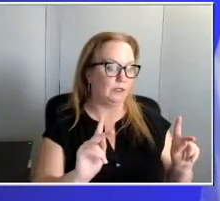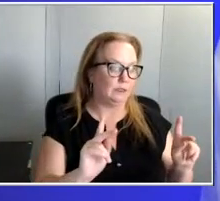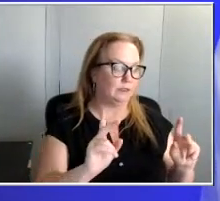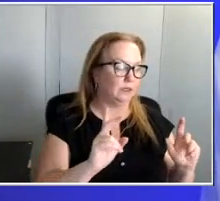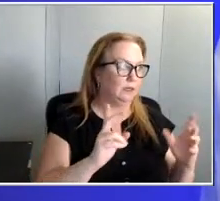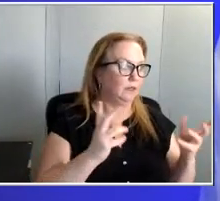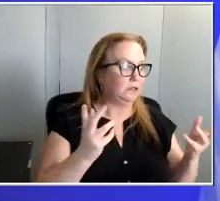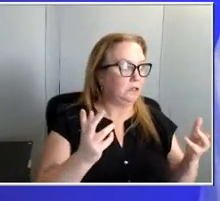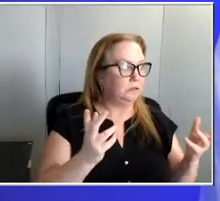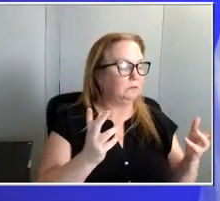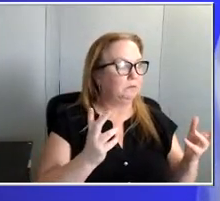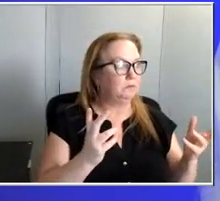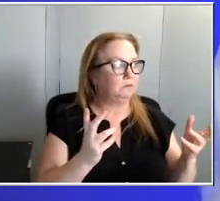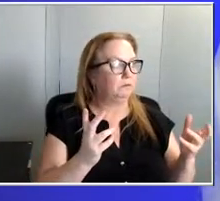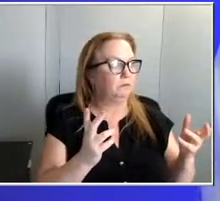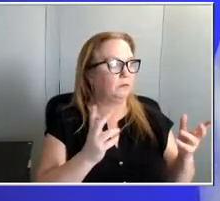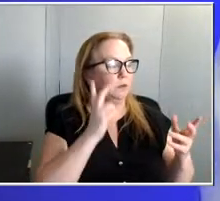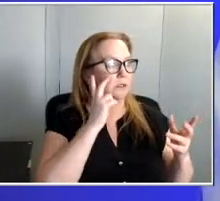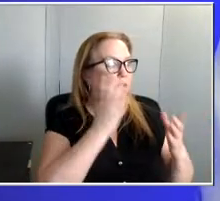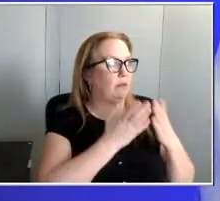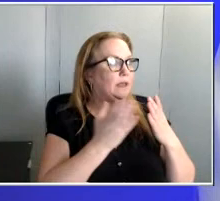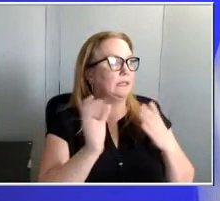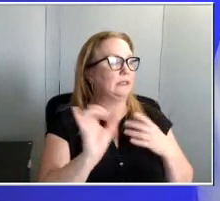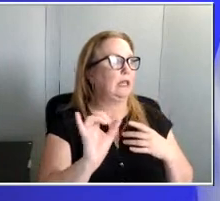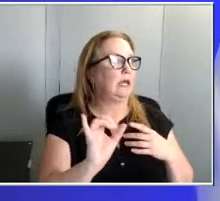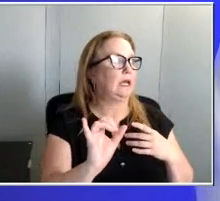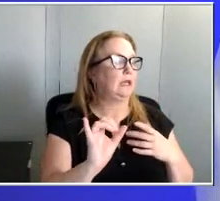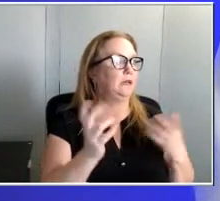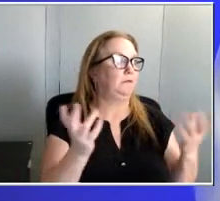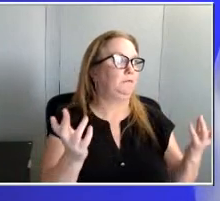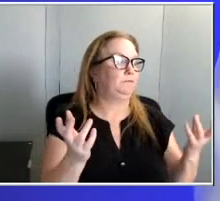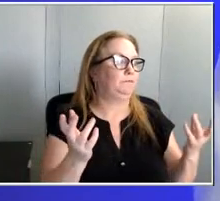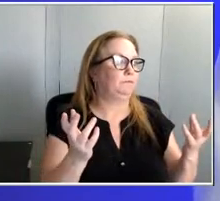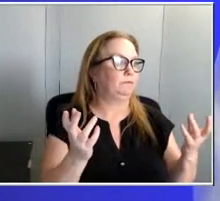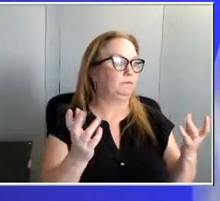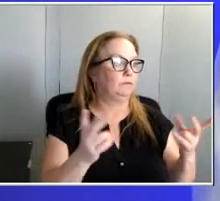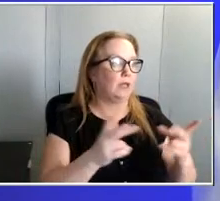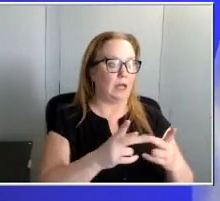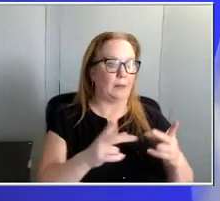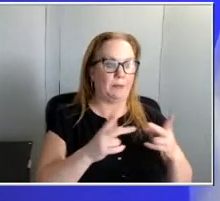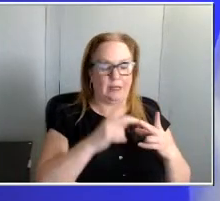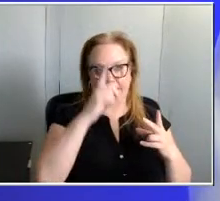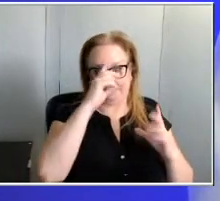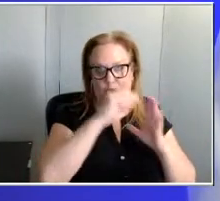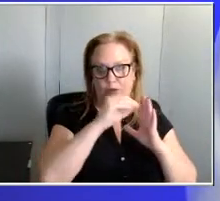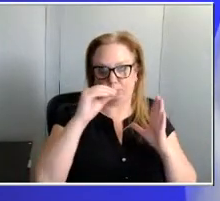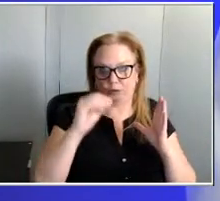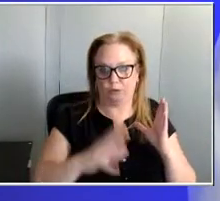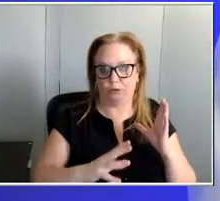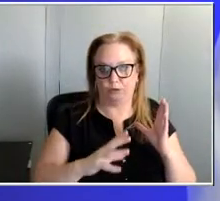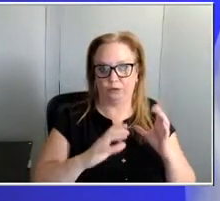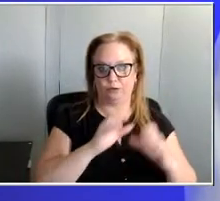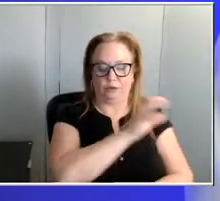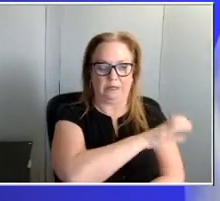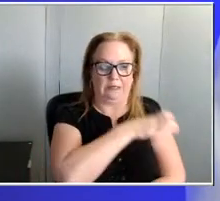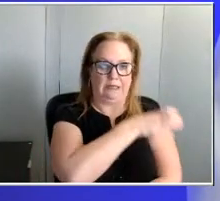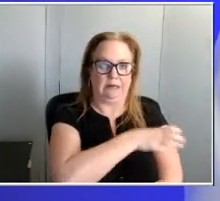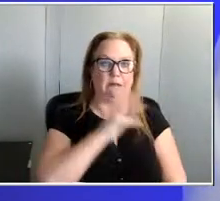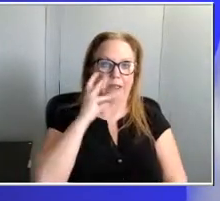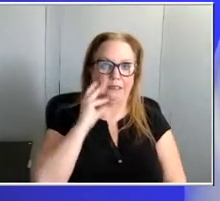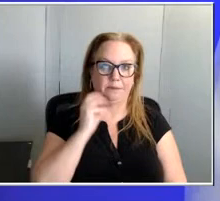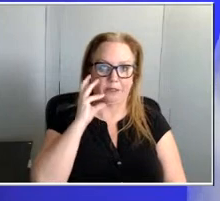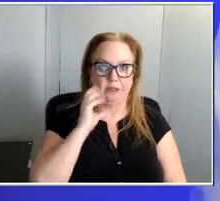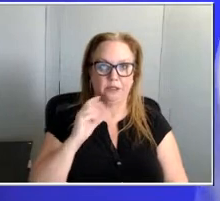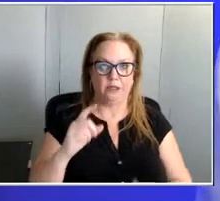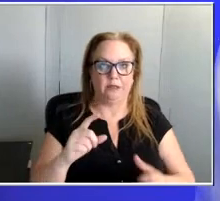at things like, was there a place for students to do clinical experiences in their first